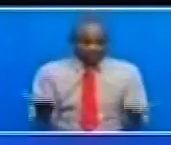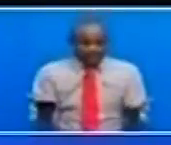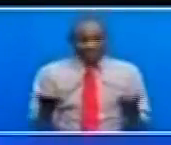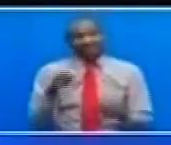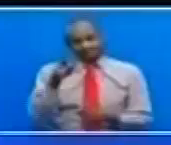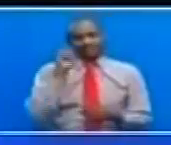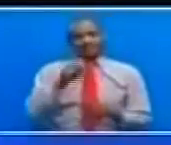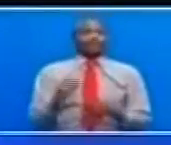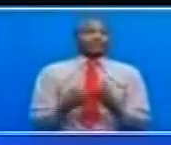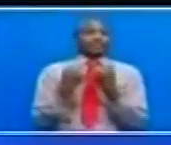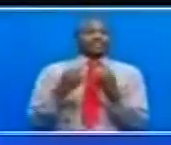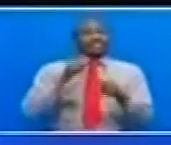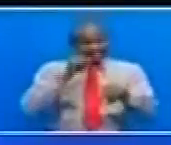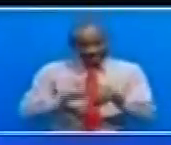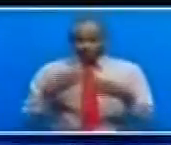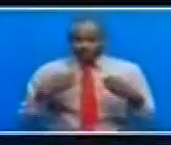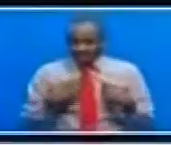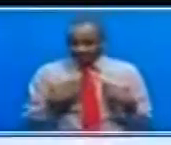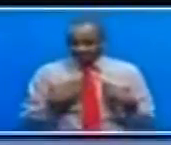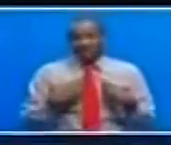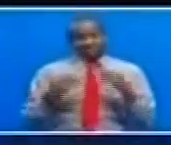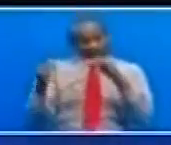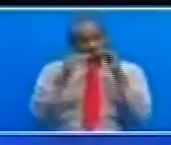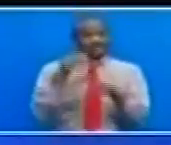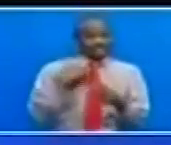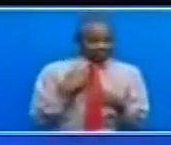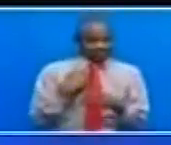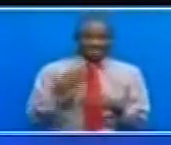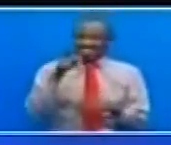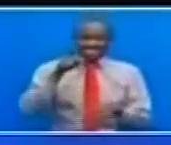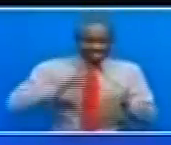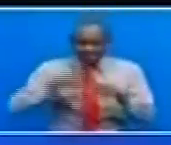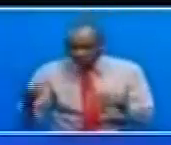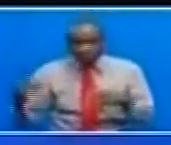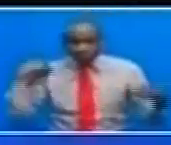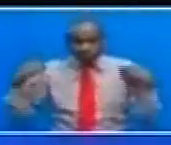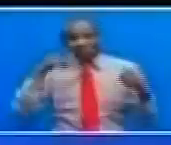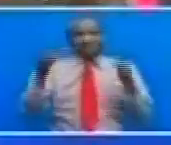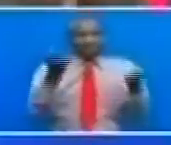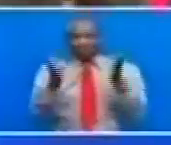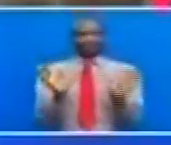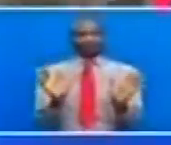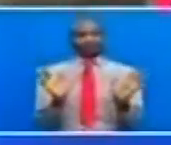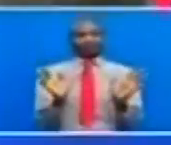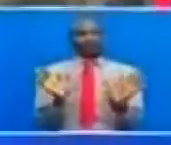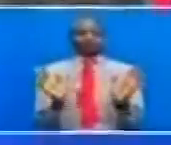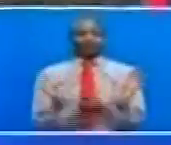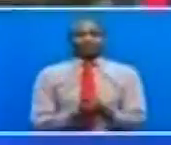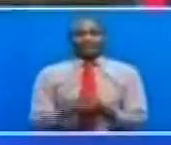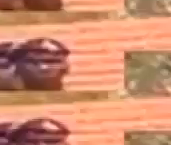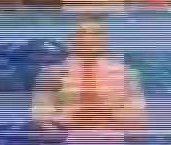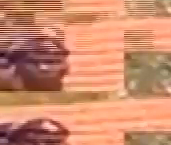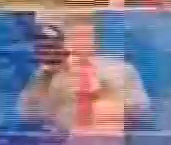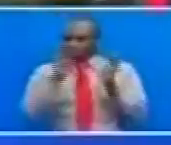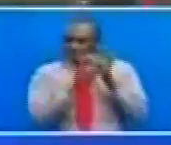maintained. Even when we are growing our democracy, this is not the time to interfere with that balance. Critics to the